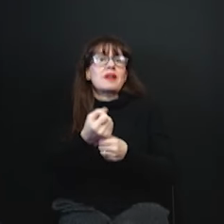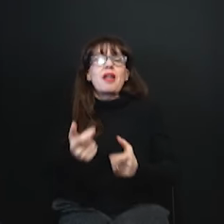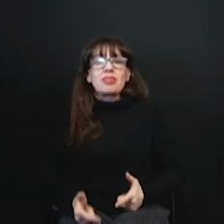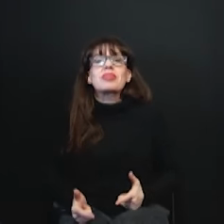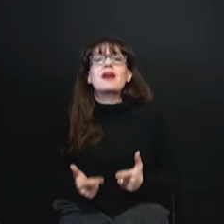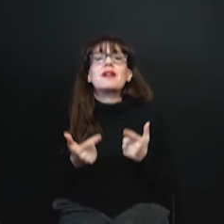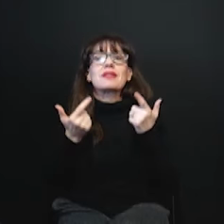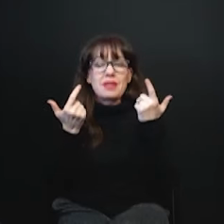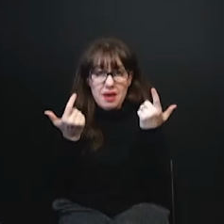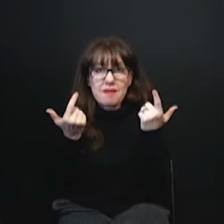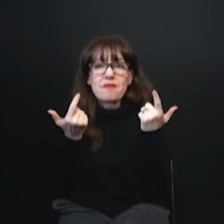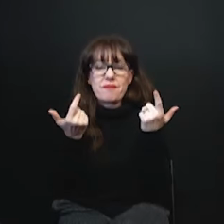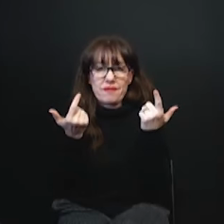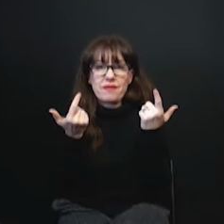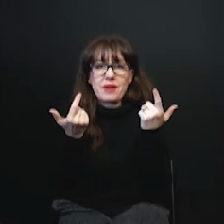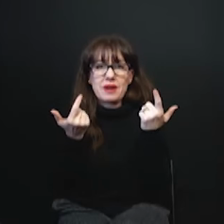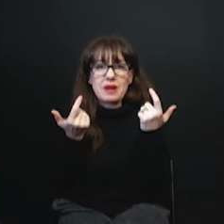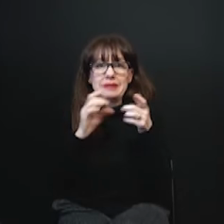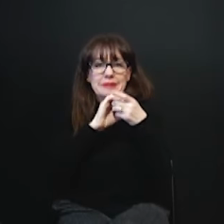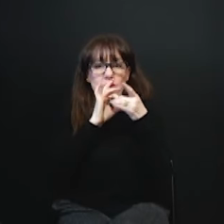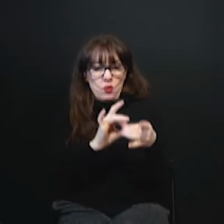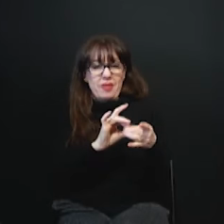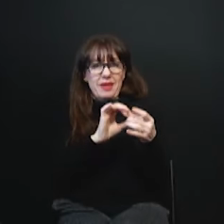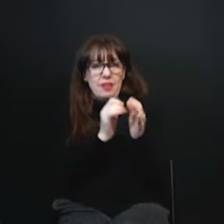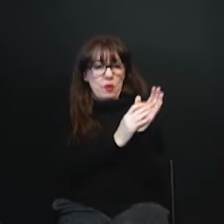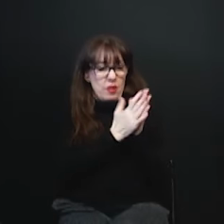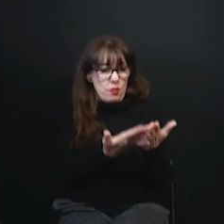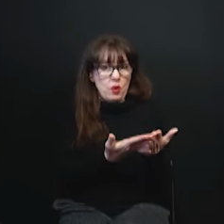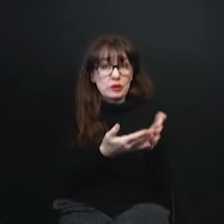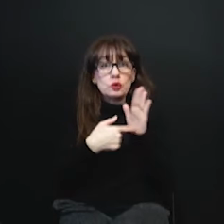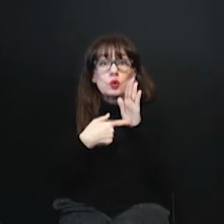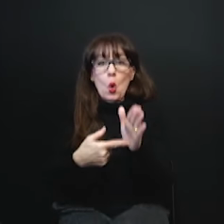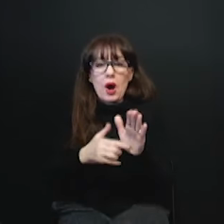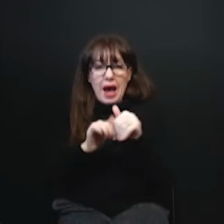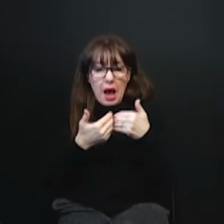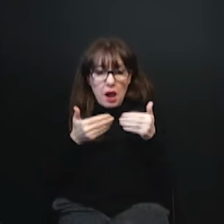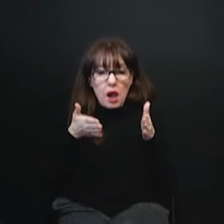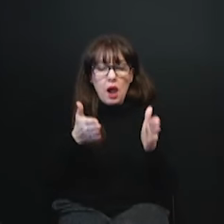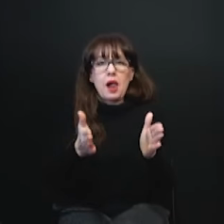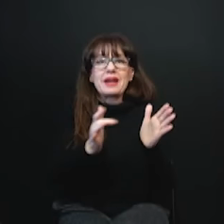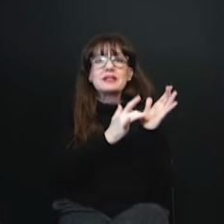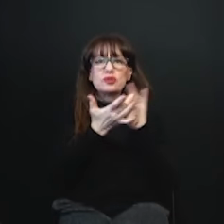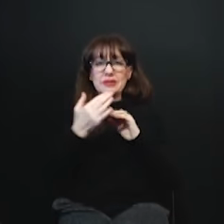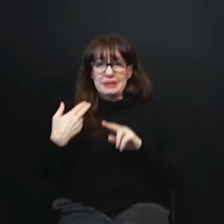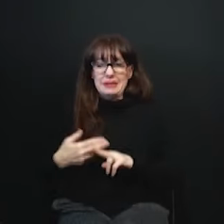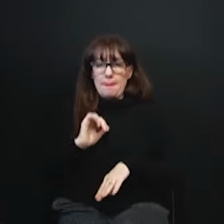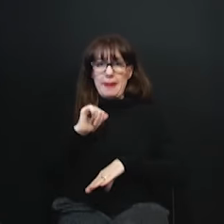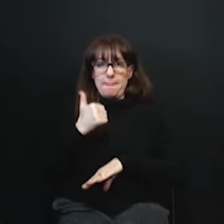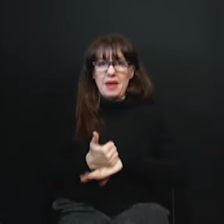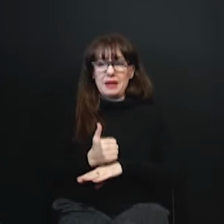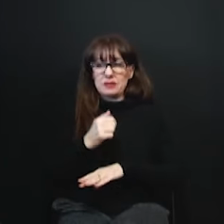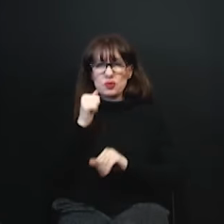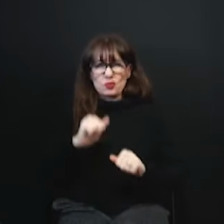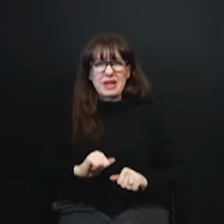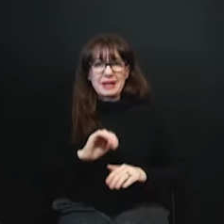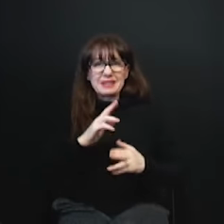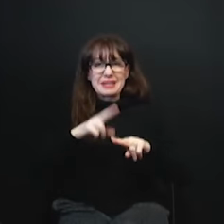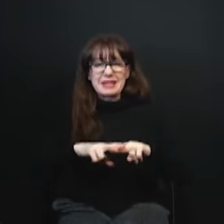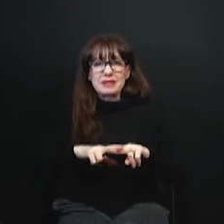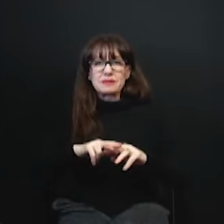in the light of your word. Lord, show us the path. In Jesus' name, amen. Amen. You may be seated.